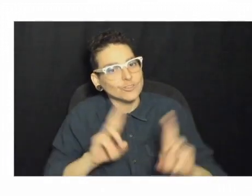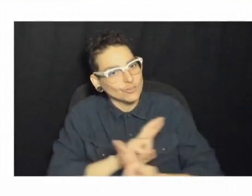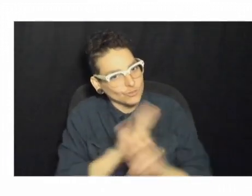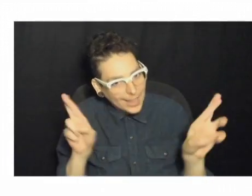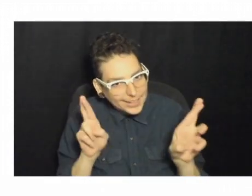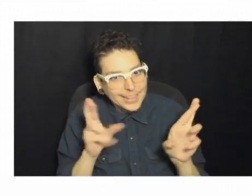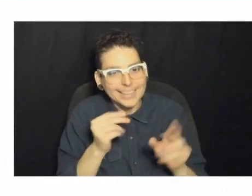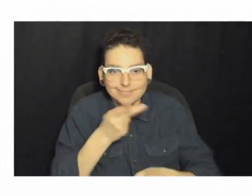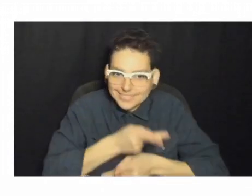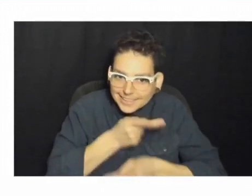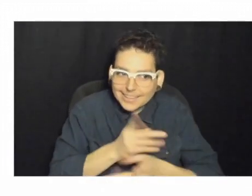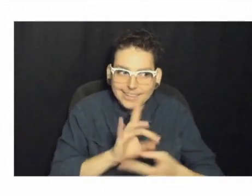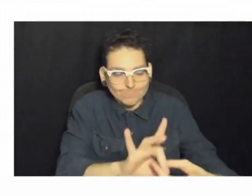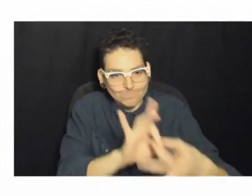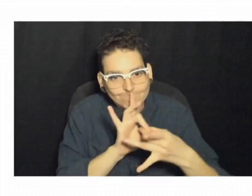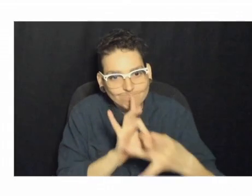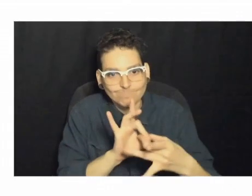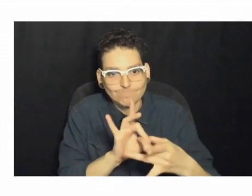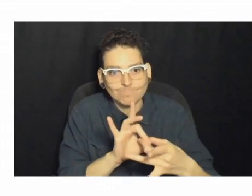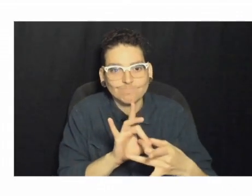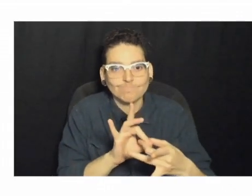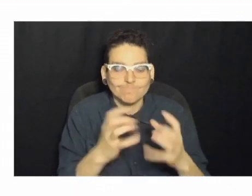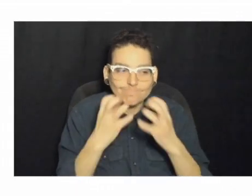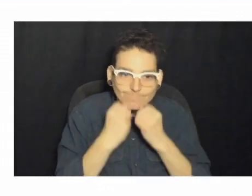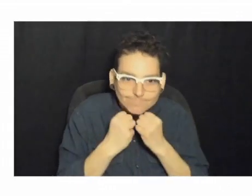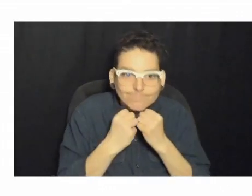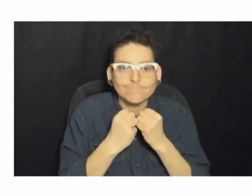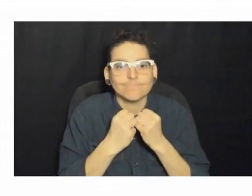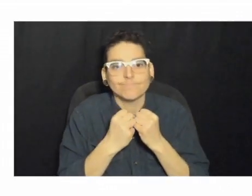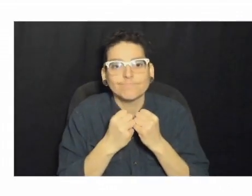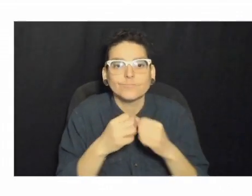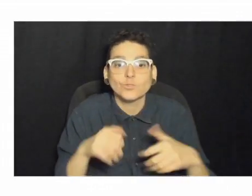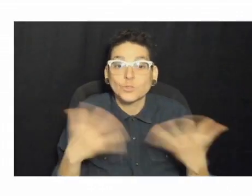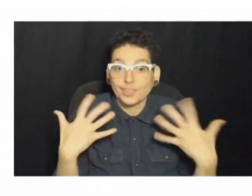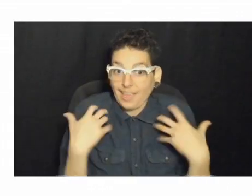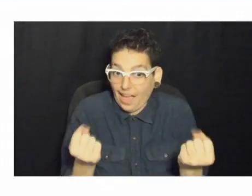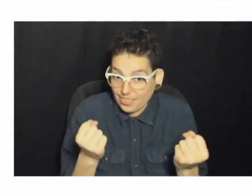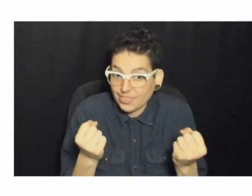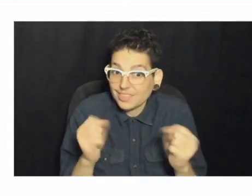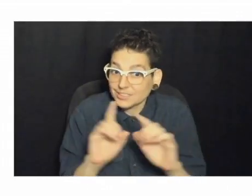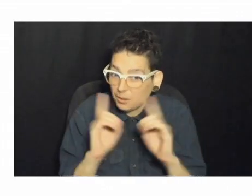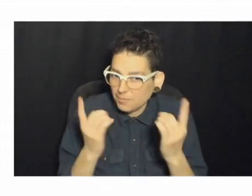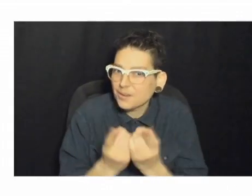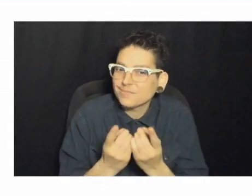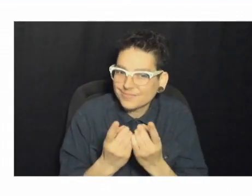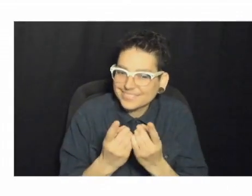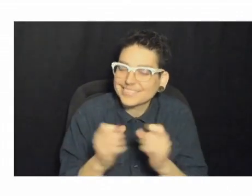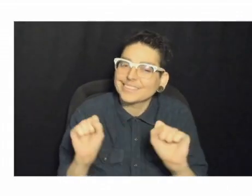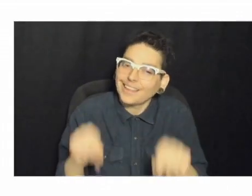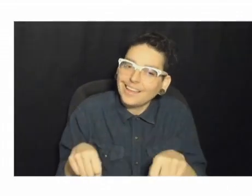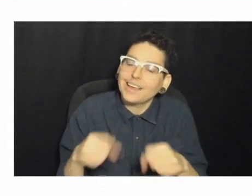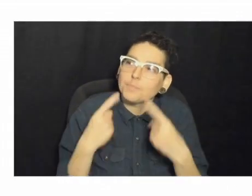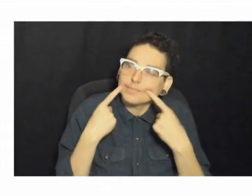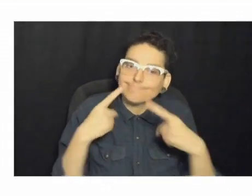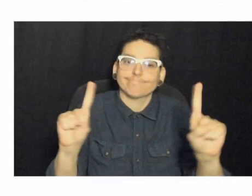So that the health department is effective in the day-to-day emergencies of,